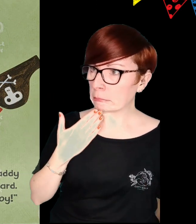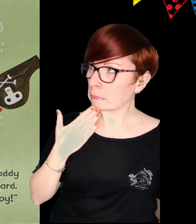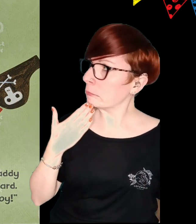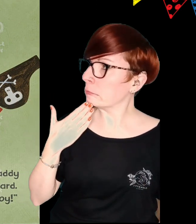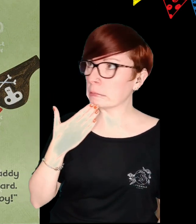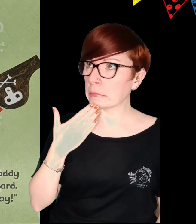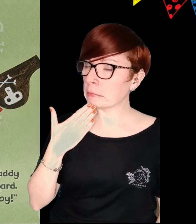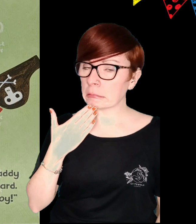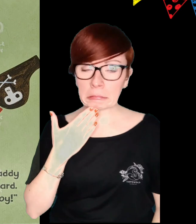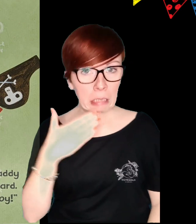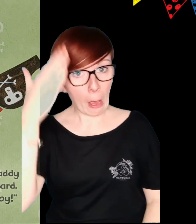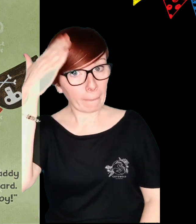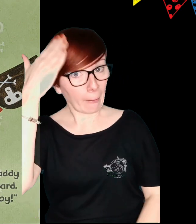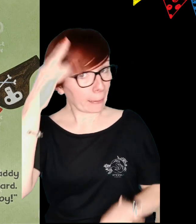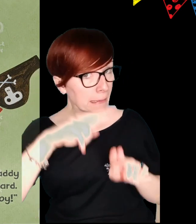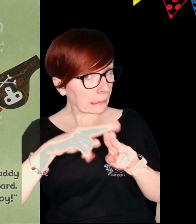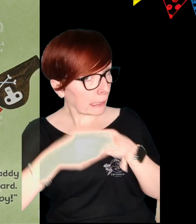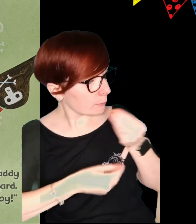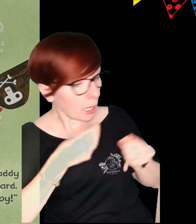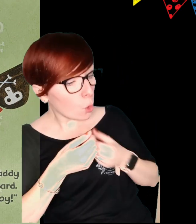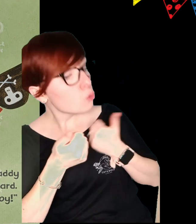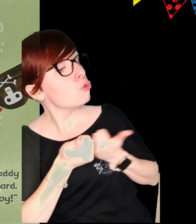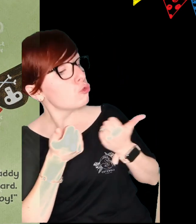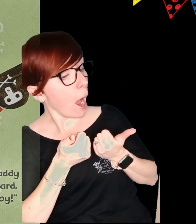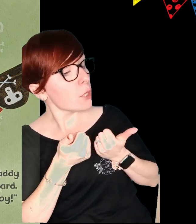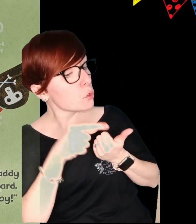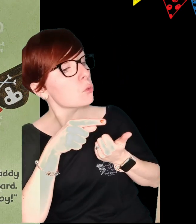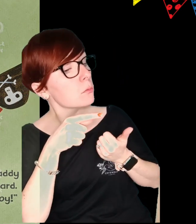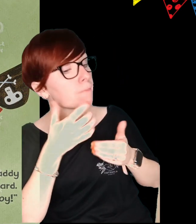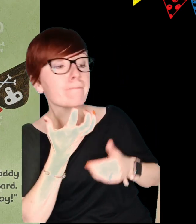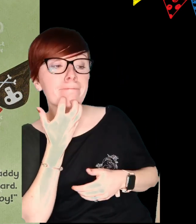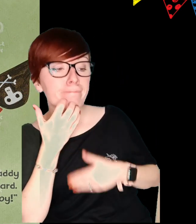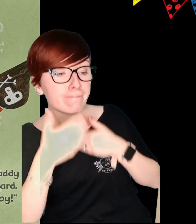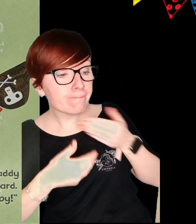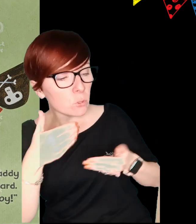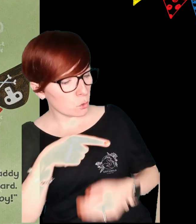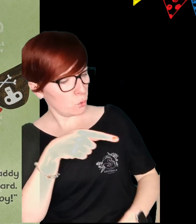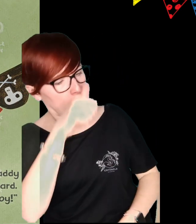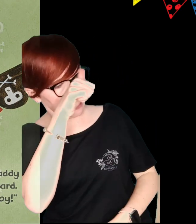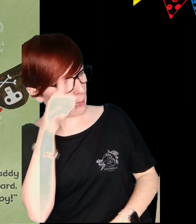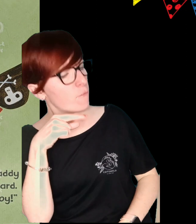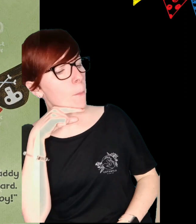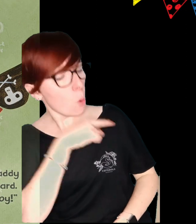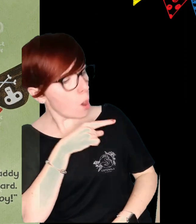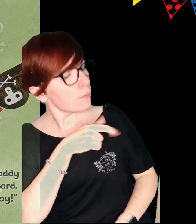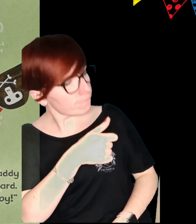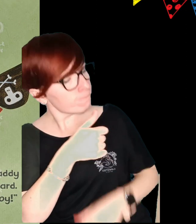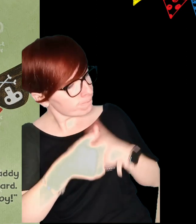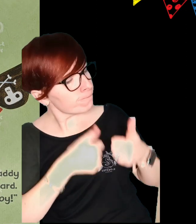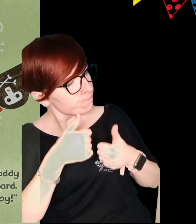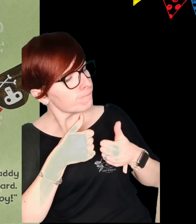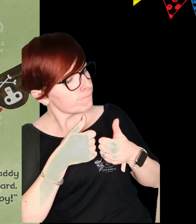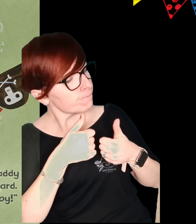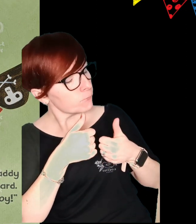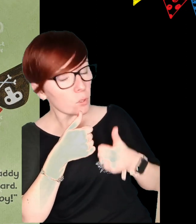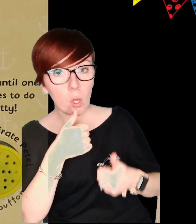the potty in time and accidentally makes a mess on the floor. Don't worry, Pete, his mummy and daddy always say. We know you were trying hard. We still